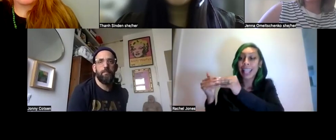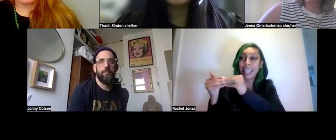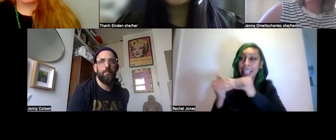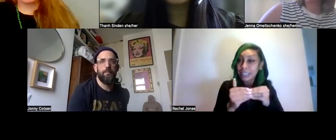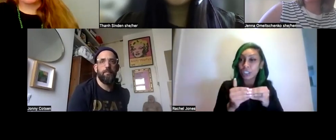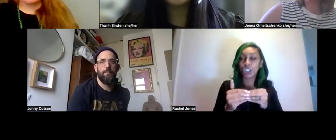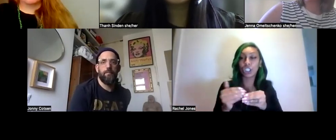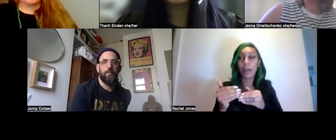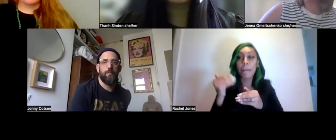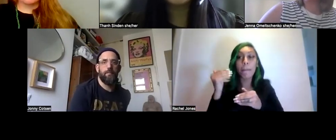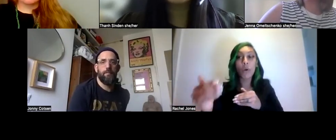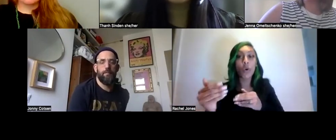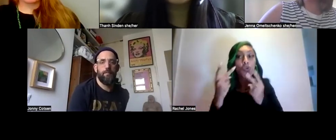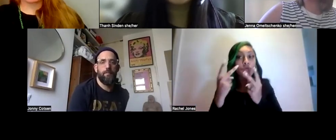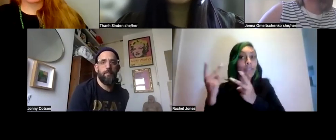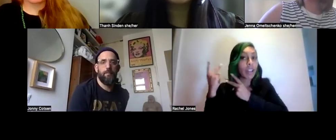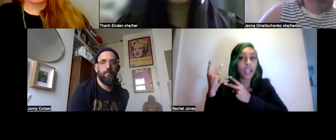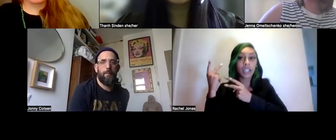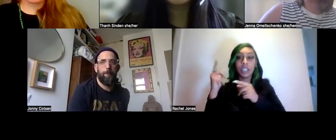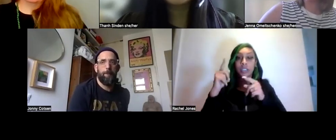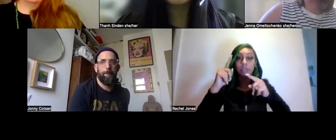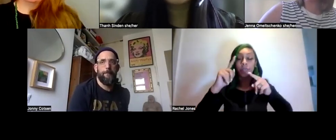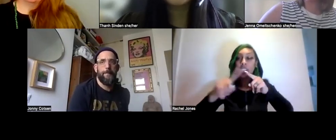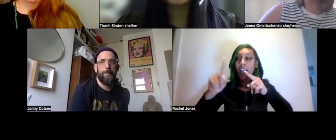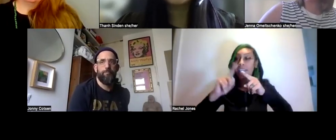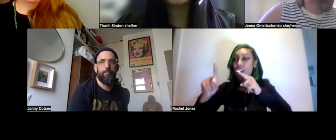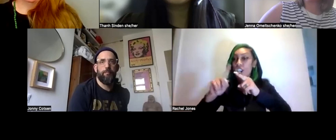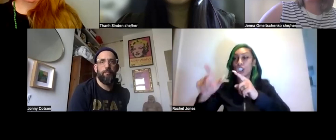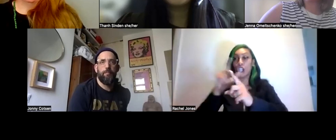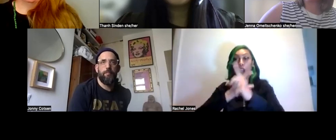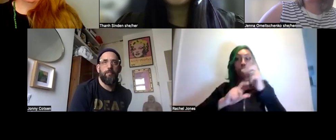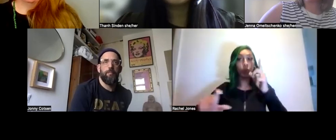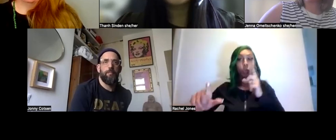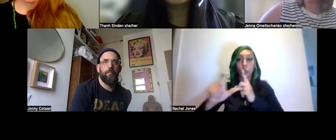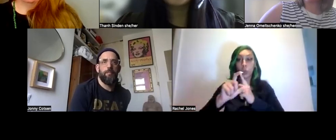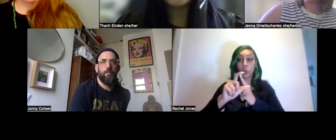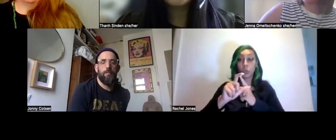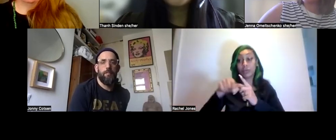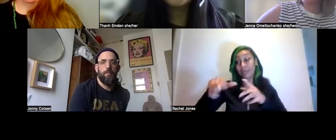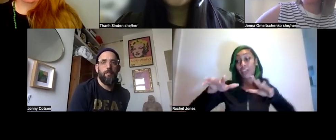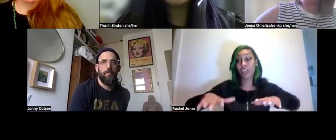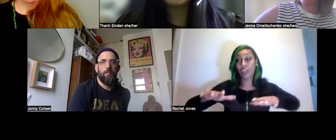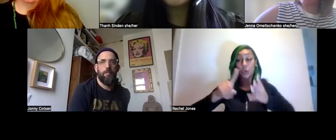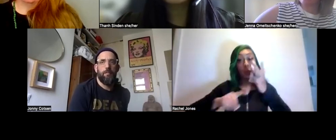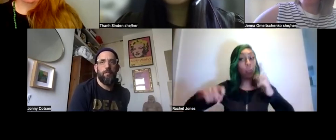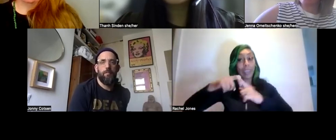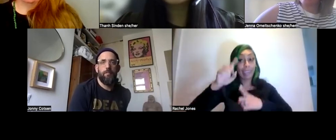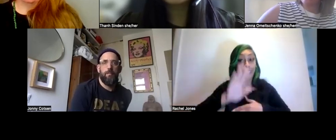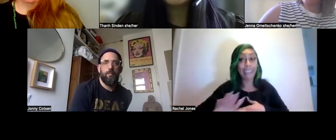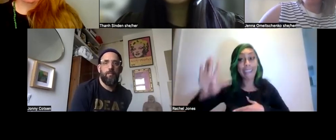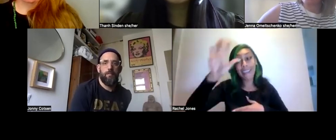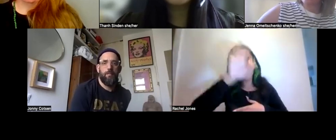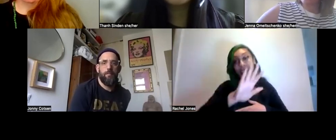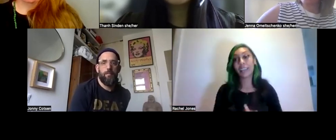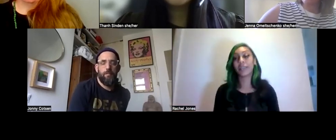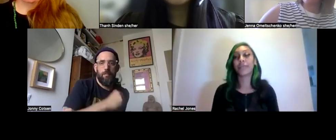reflective of the diverse communities in the country. And we want to